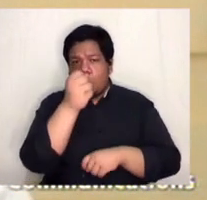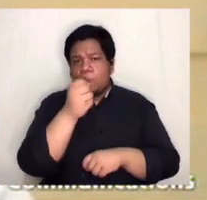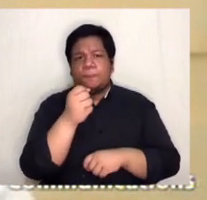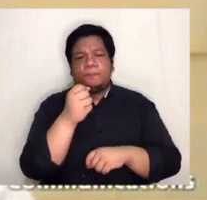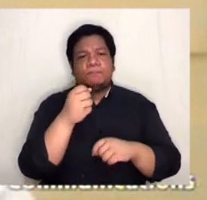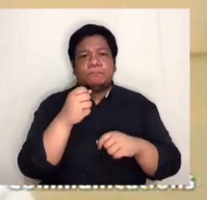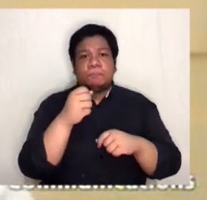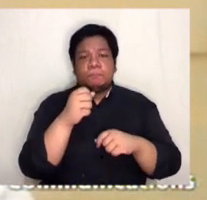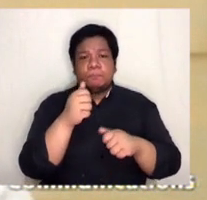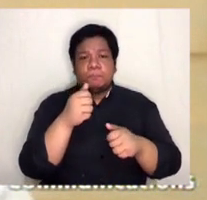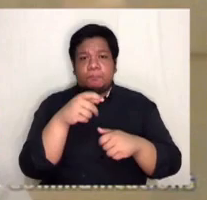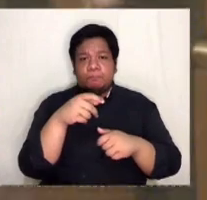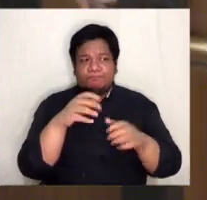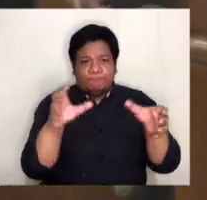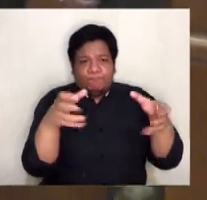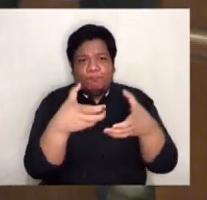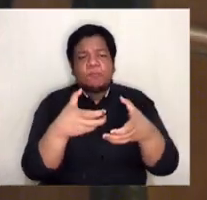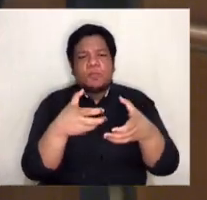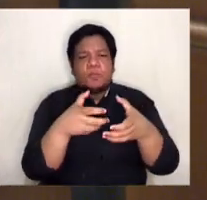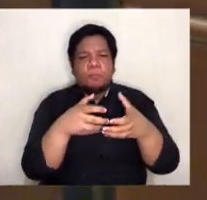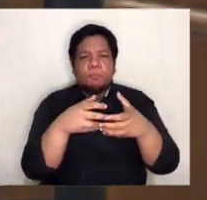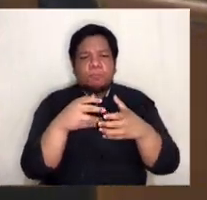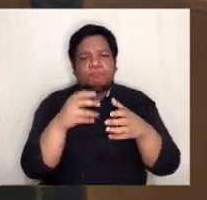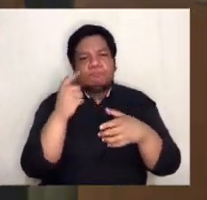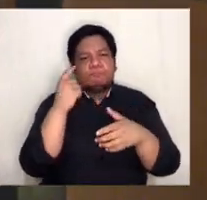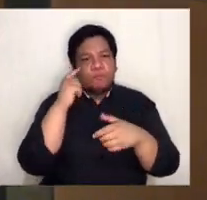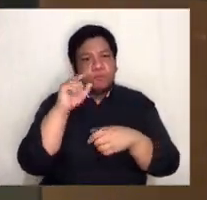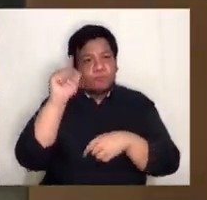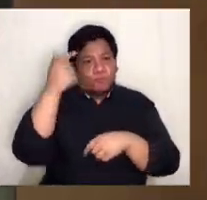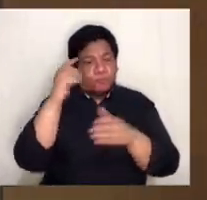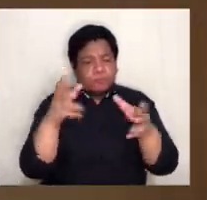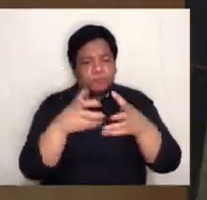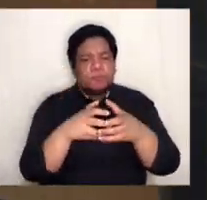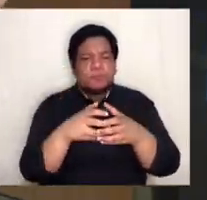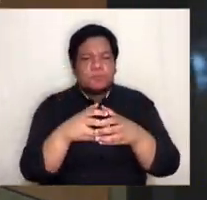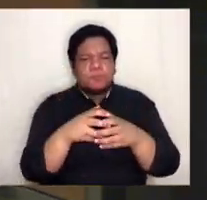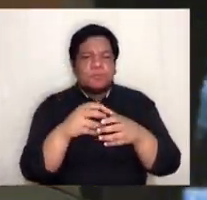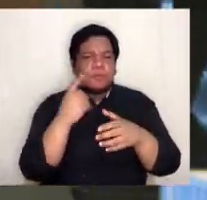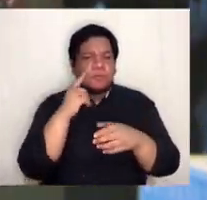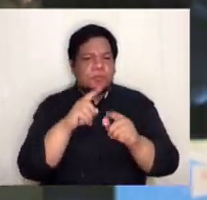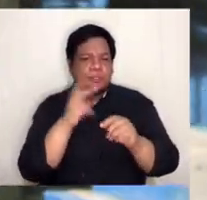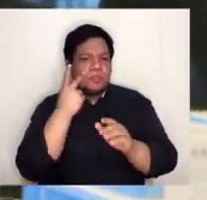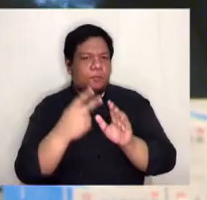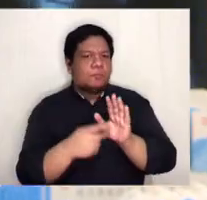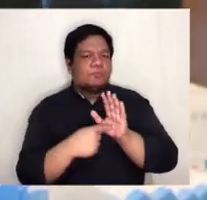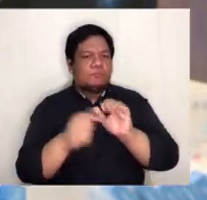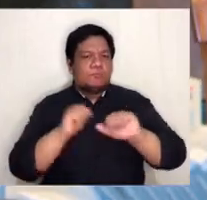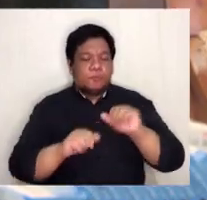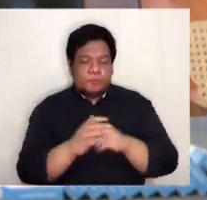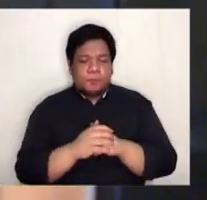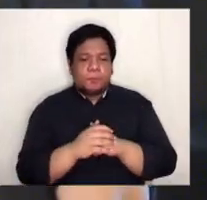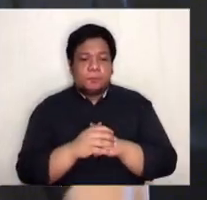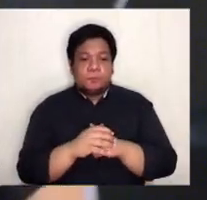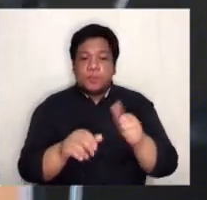party had dismal performance. National Security Advisor Hermogenes Esperon, the cabinet member assigned to Makati